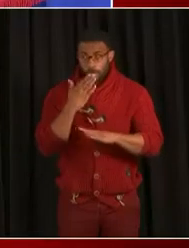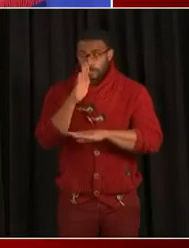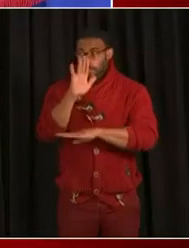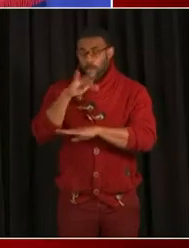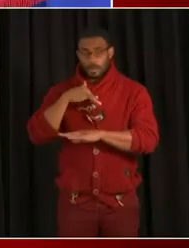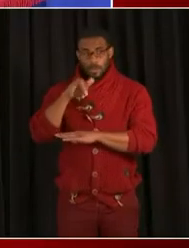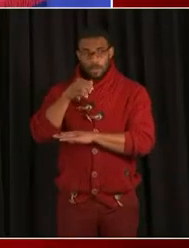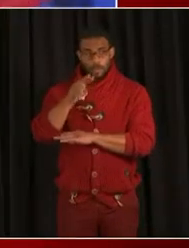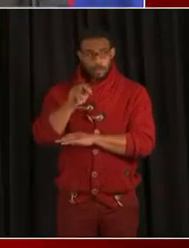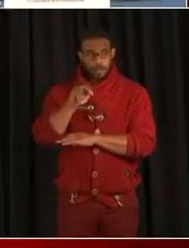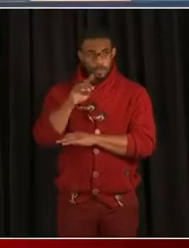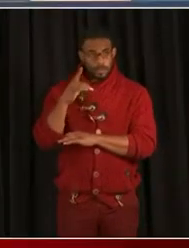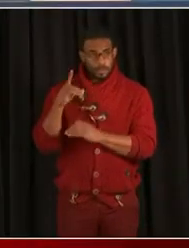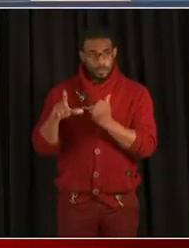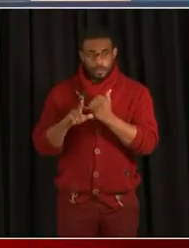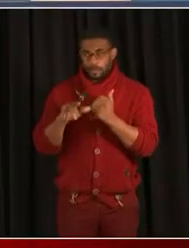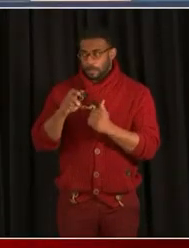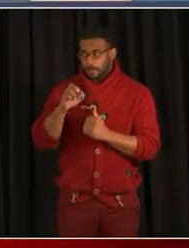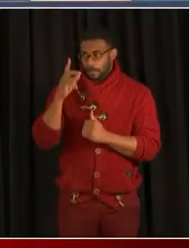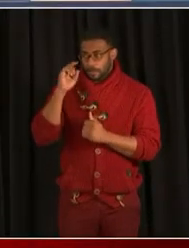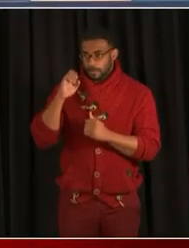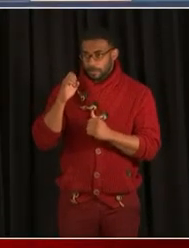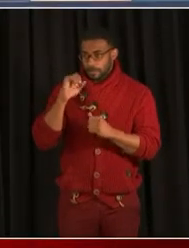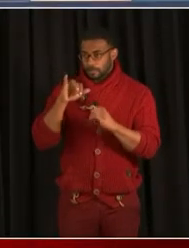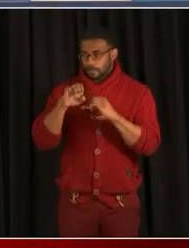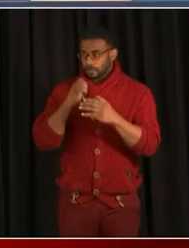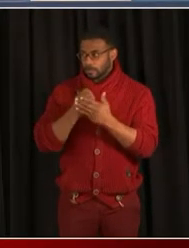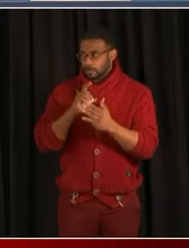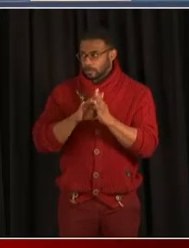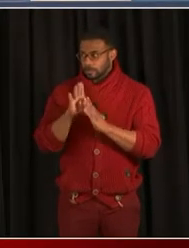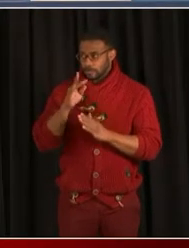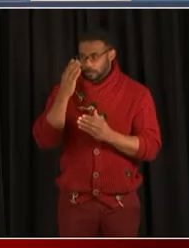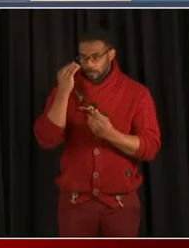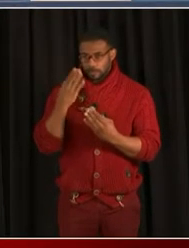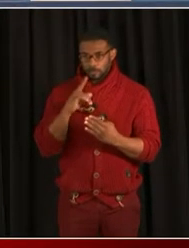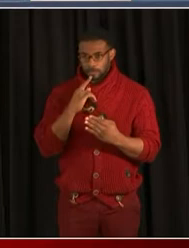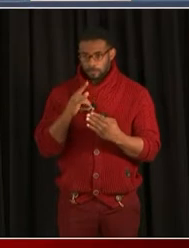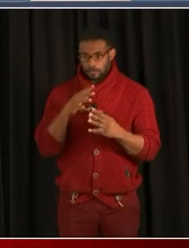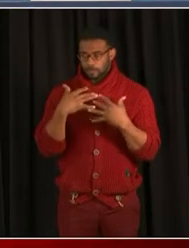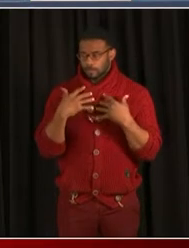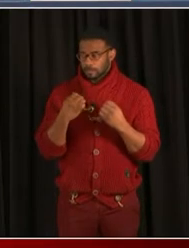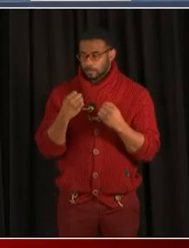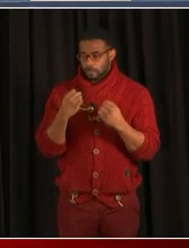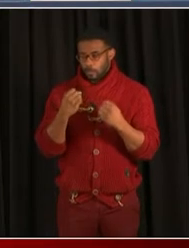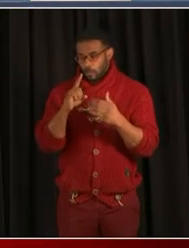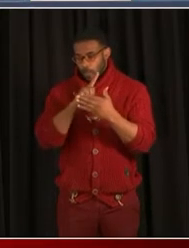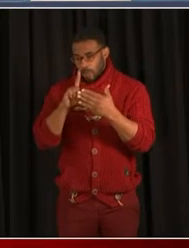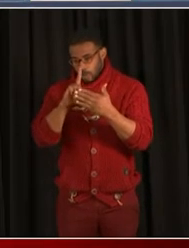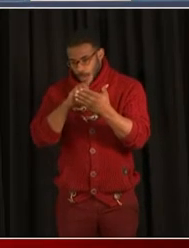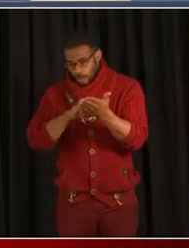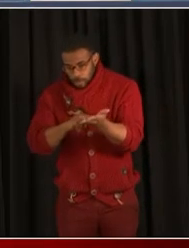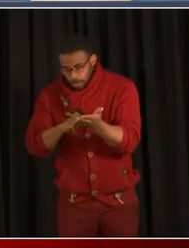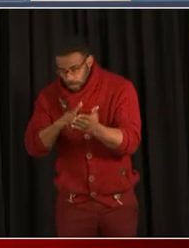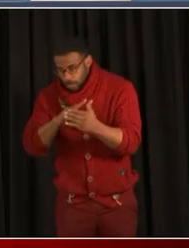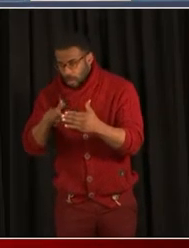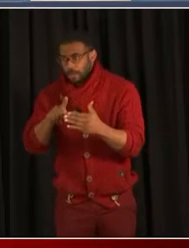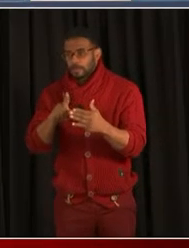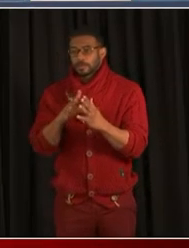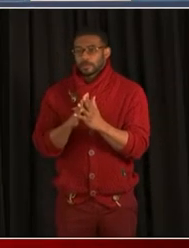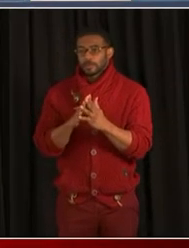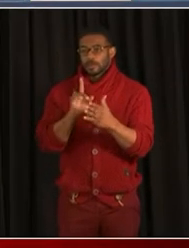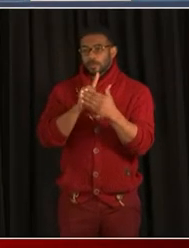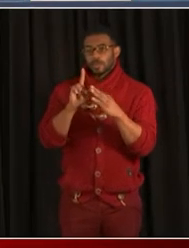Good afternoon. I'm John Palchicchio, Deputy Mayor for Planning and Economic Development, and welcome to the Recovery Weekly Check-In, a